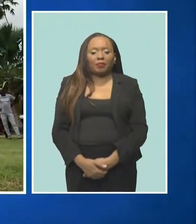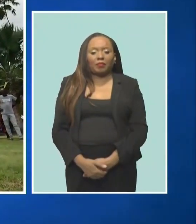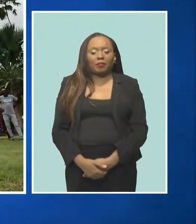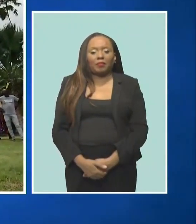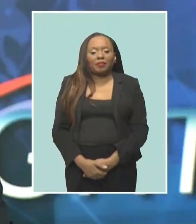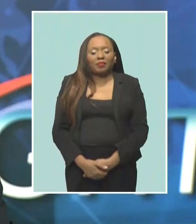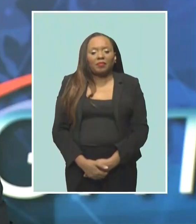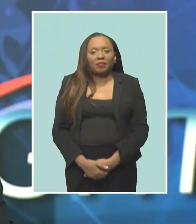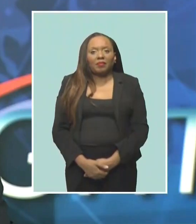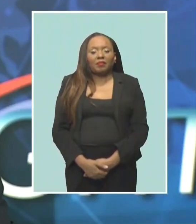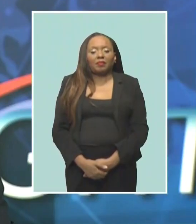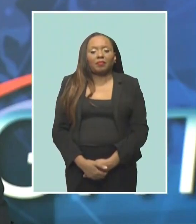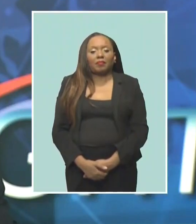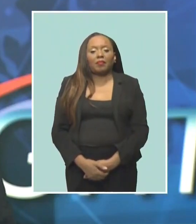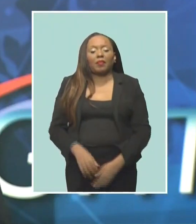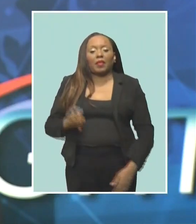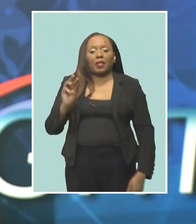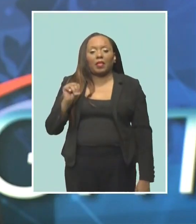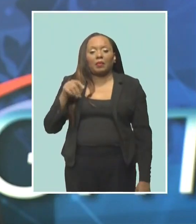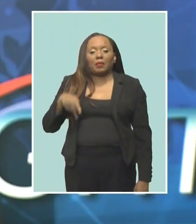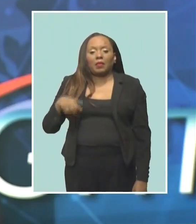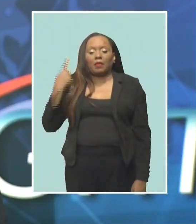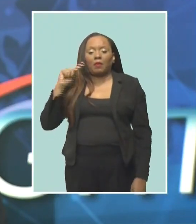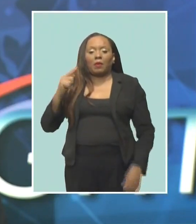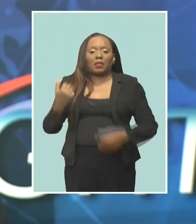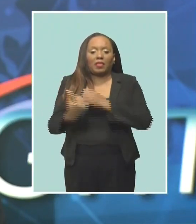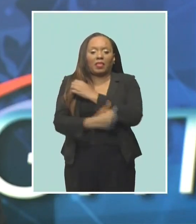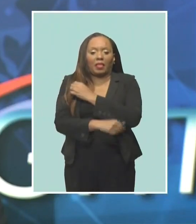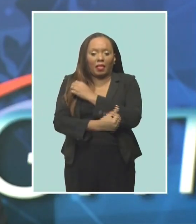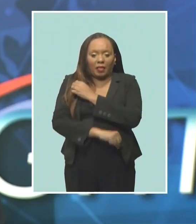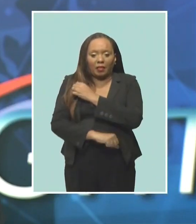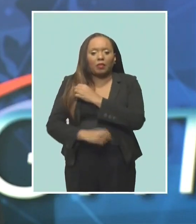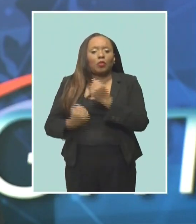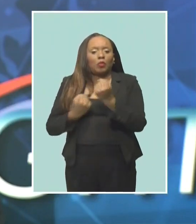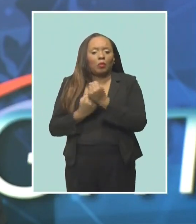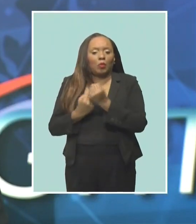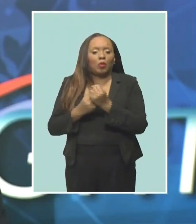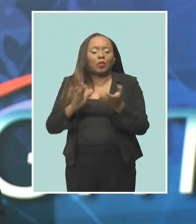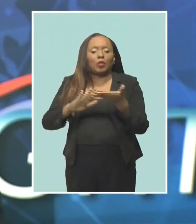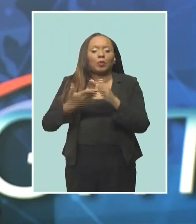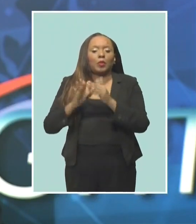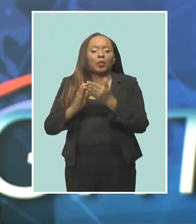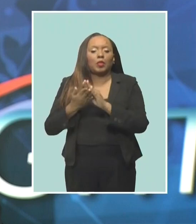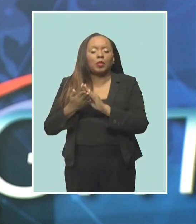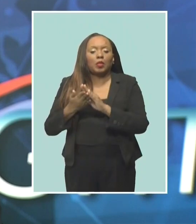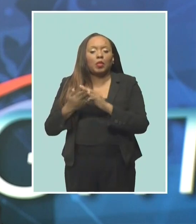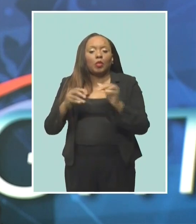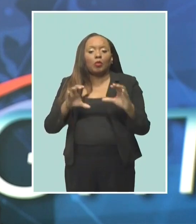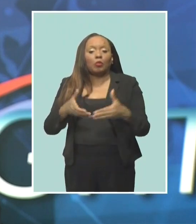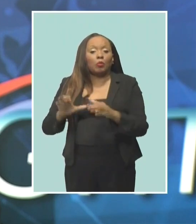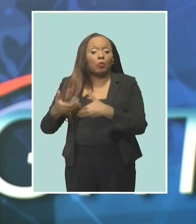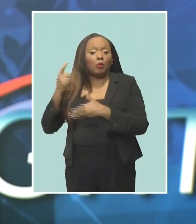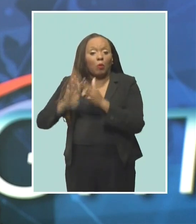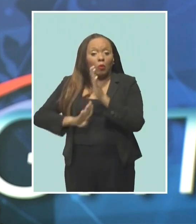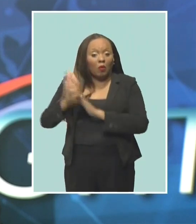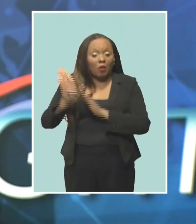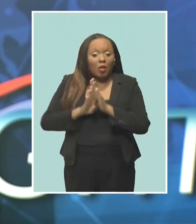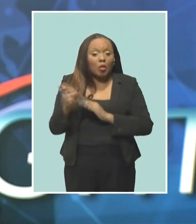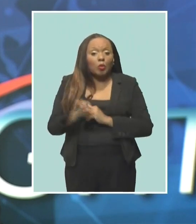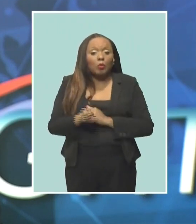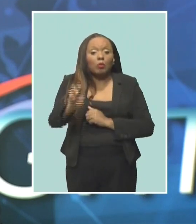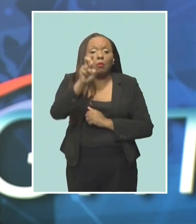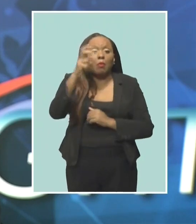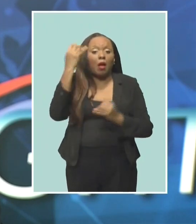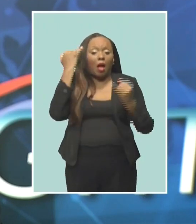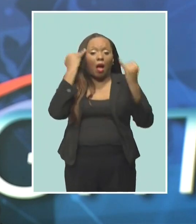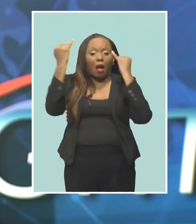News. Member of Parliament for St. Andrew, Dr. Rommel Springer, supports efforts by community groups to develop